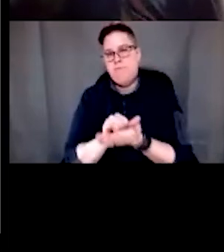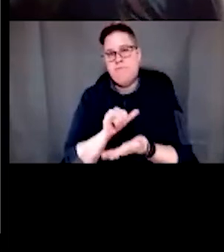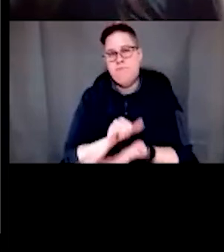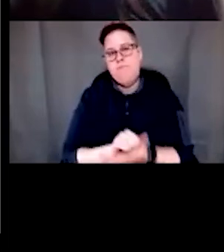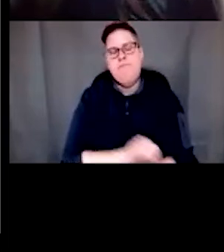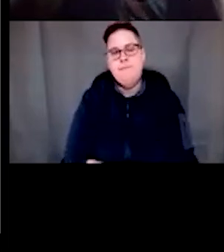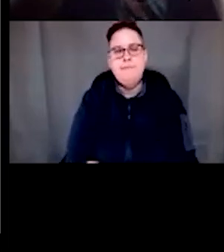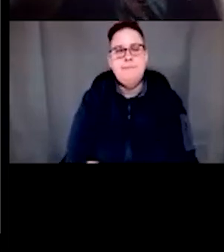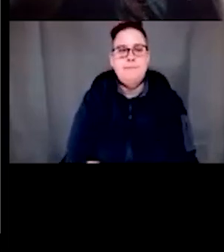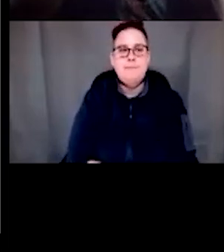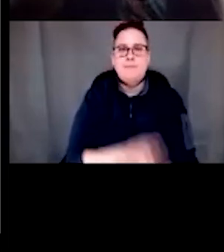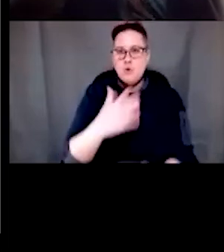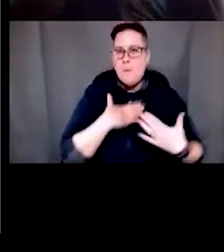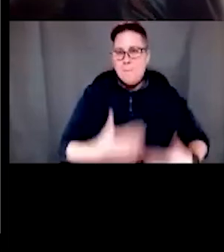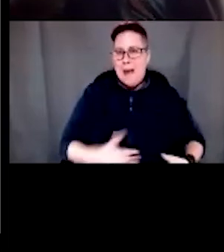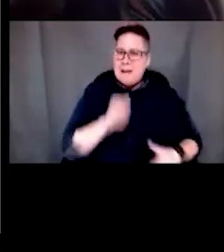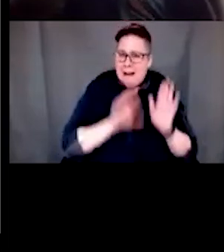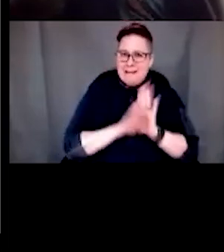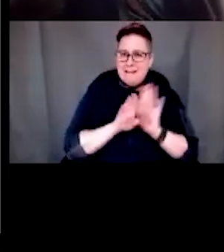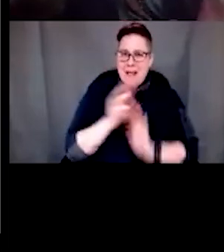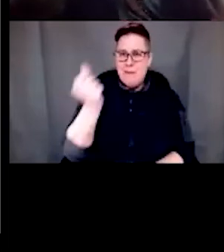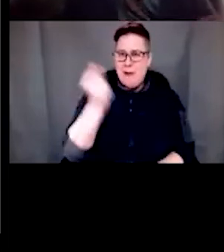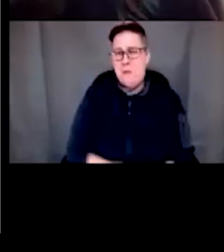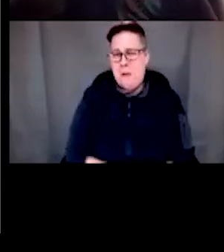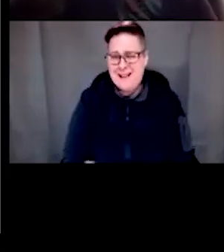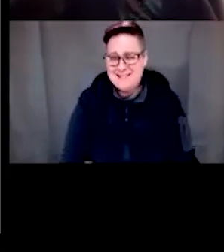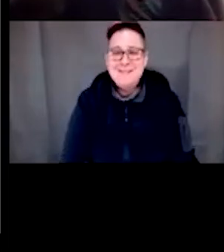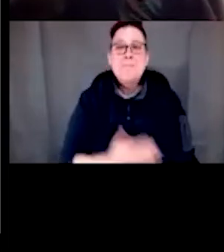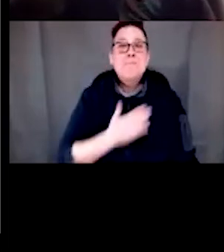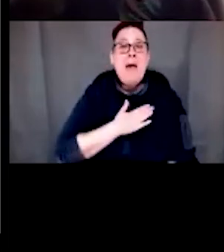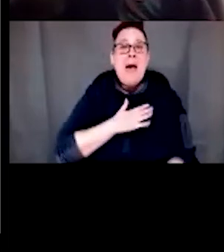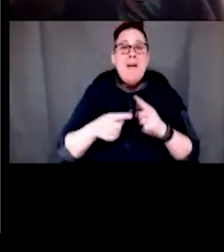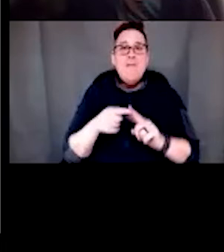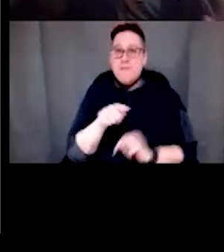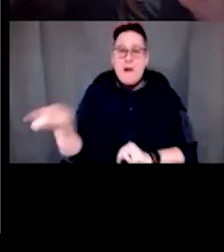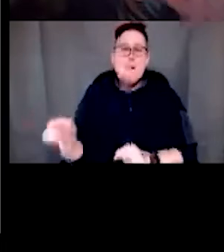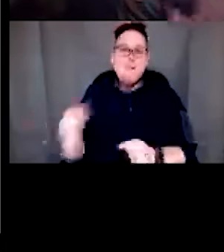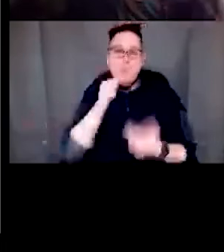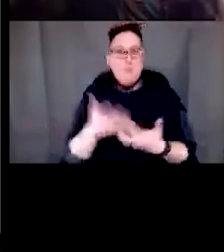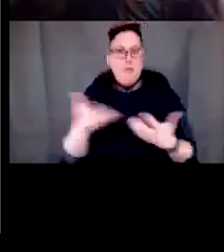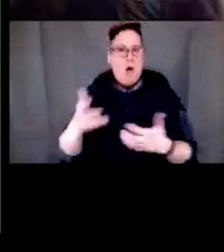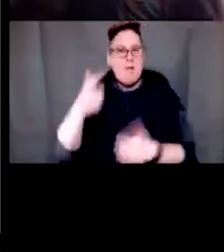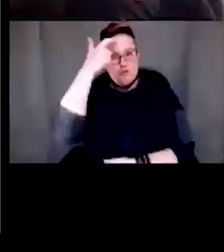more than your body grows overnight. So friends of mine who do a lot of trauma training say 2 to 4